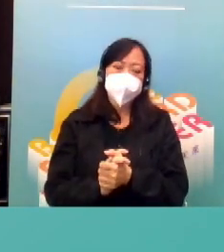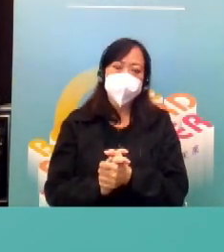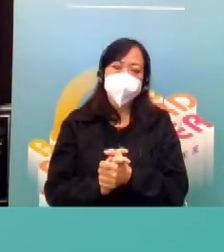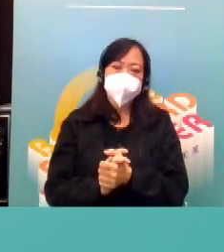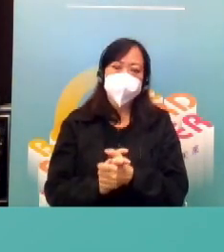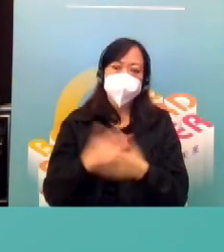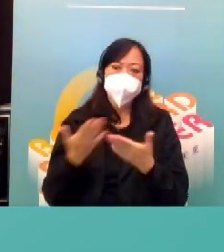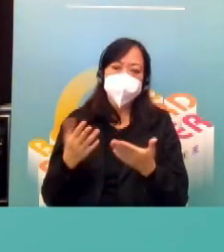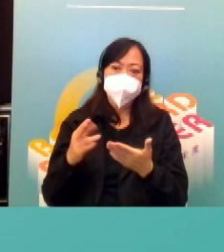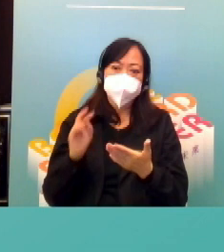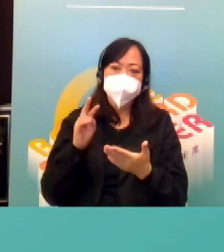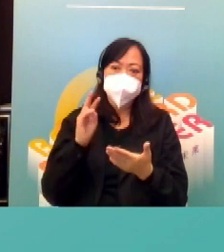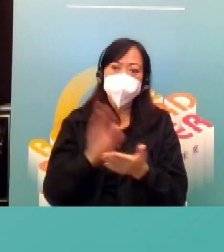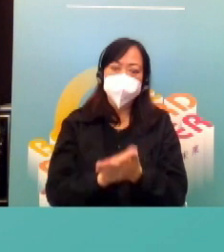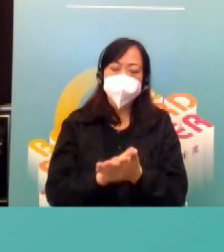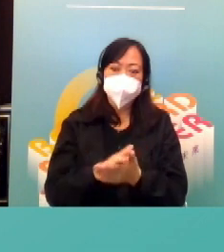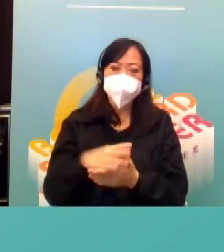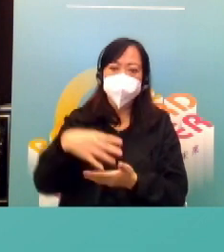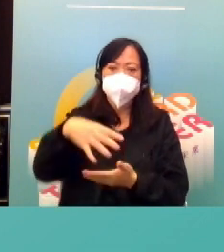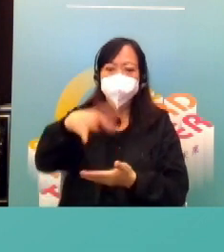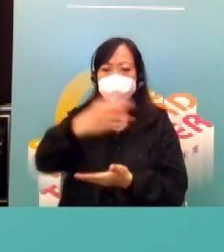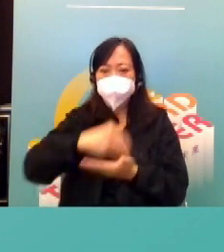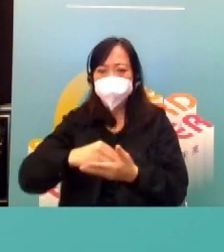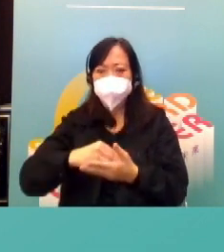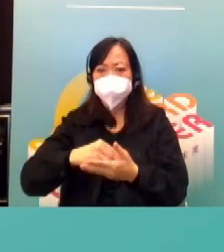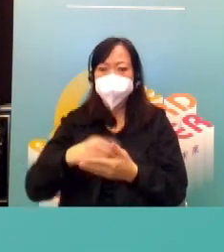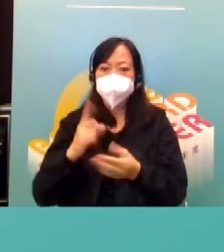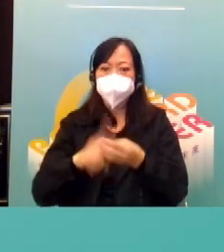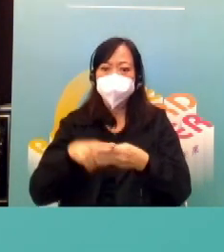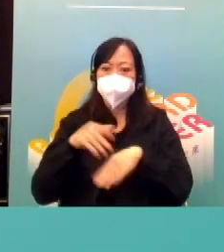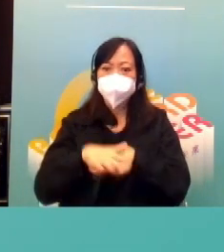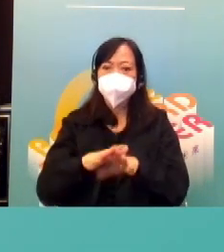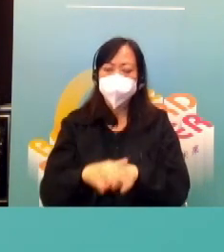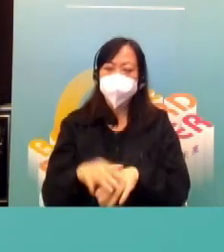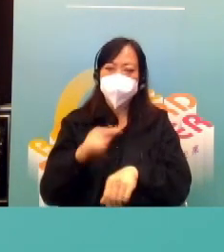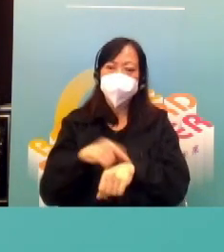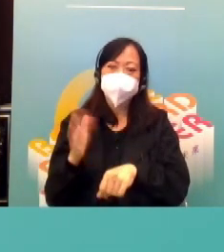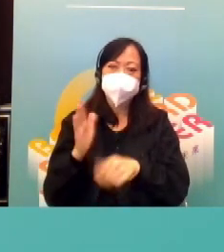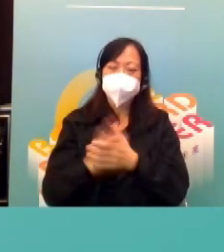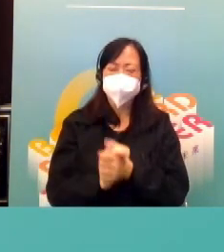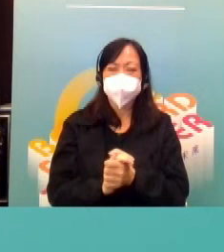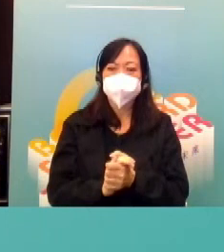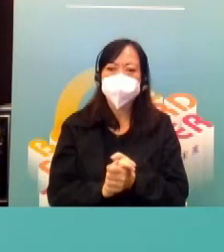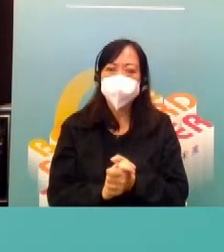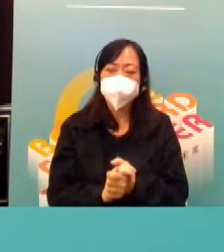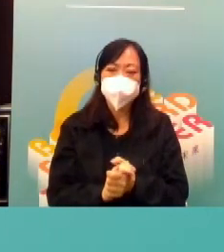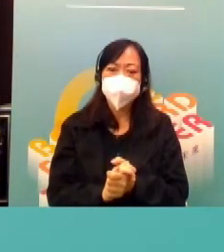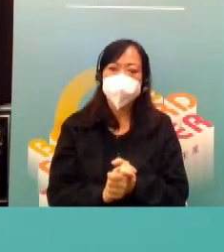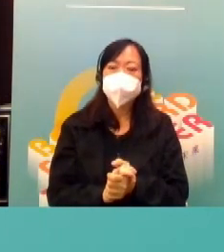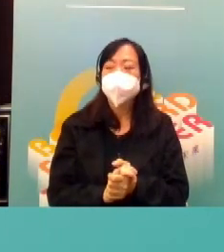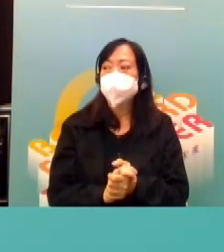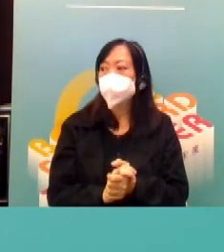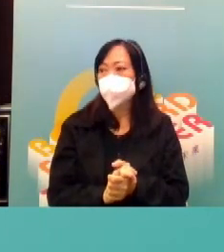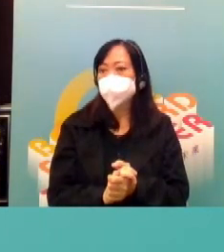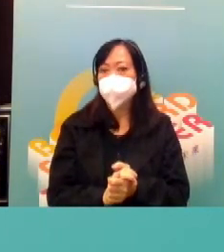there and pray that I was within time. Thank you very much. Thank you so much. And so I would